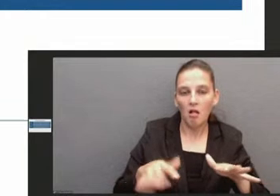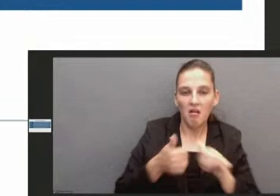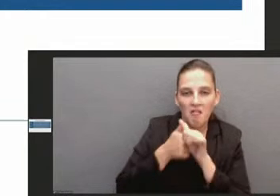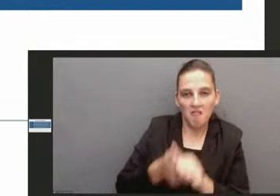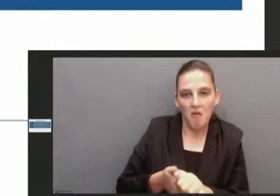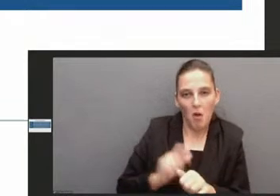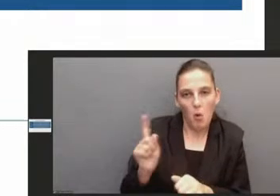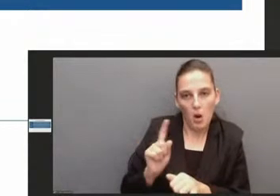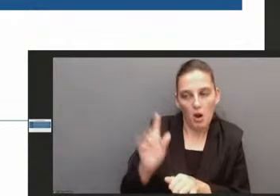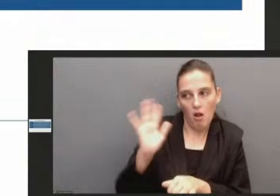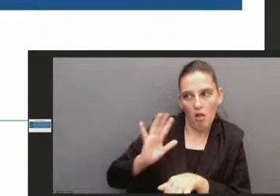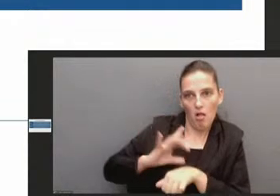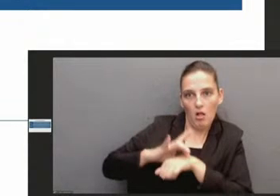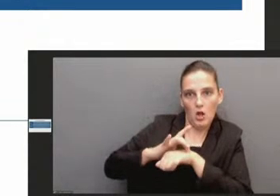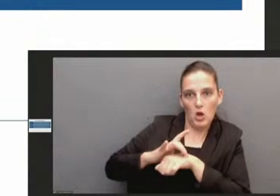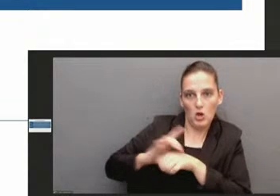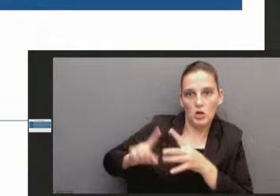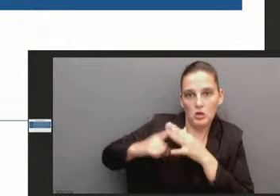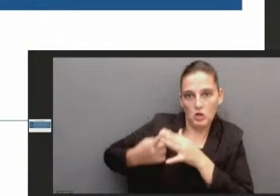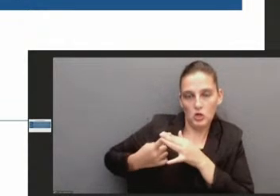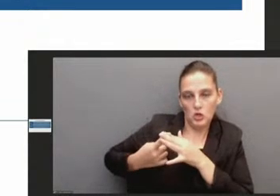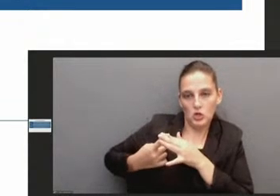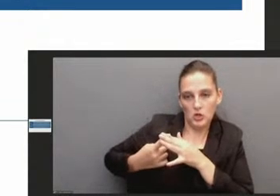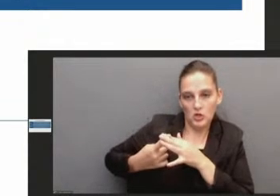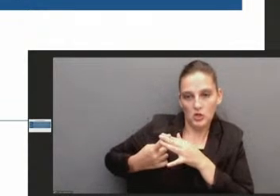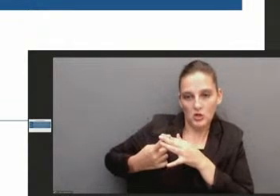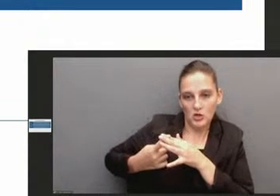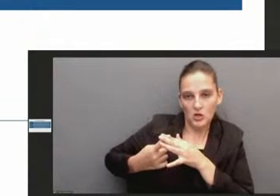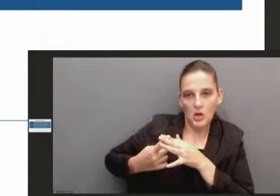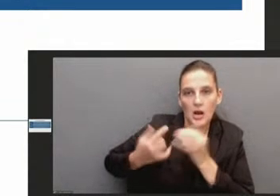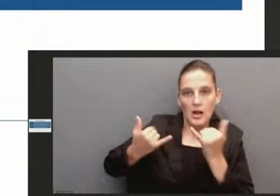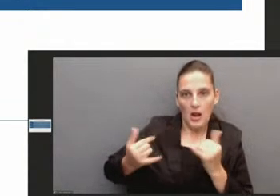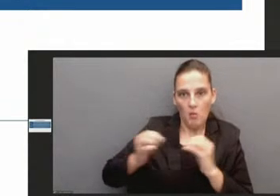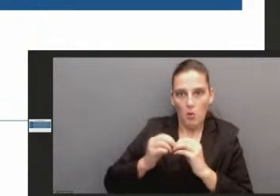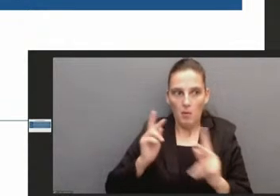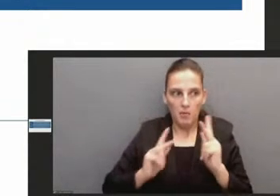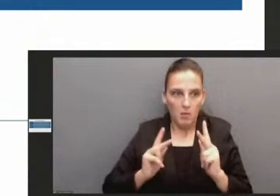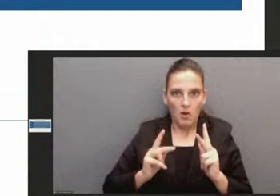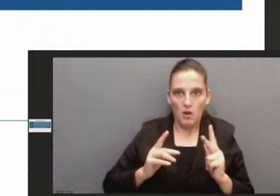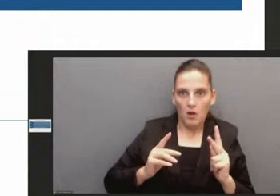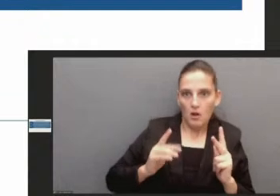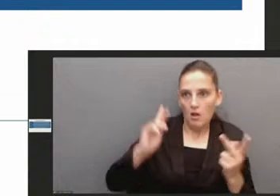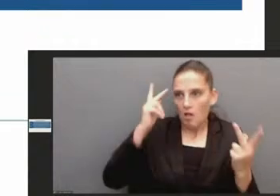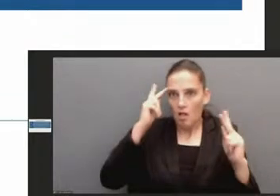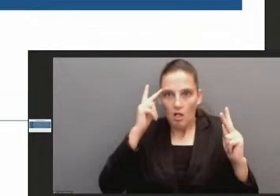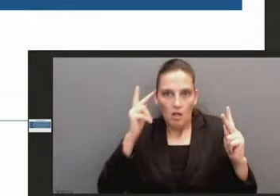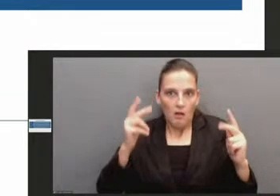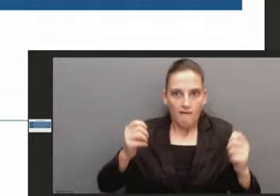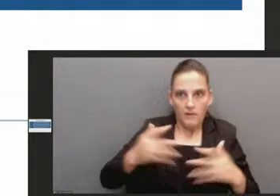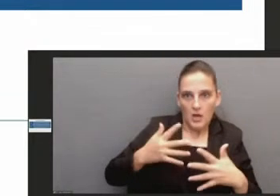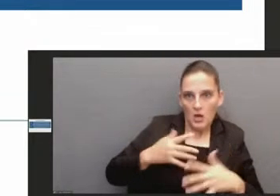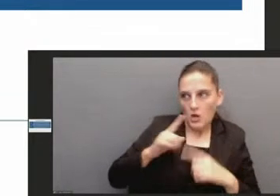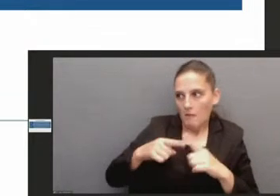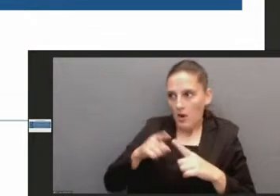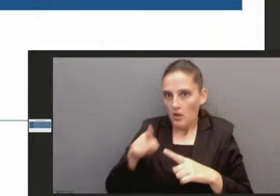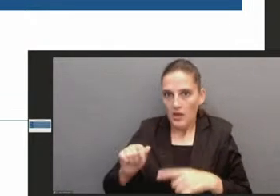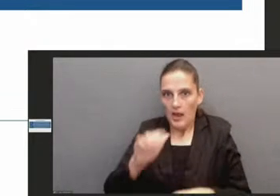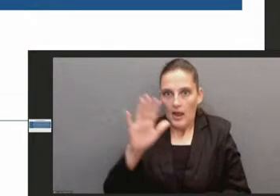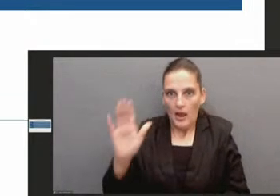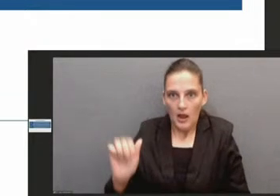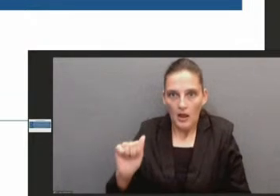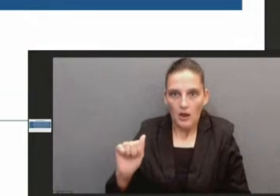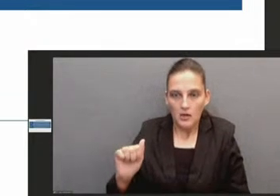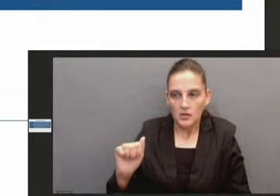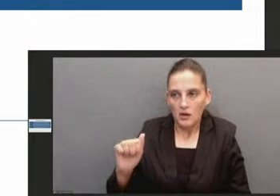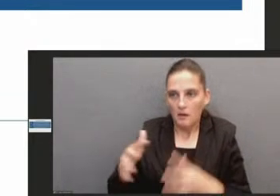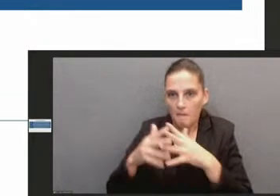origin have contributed to these unfounded fears and perpetuated stigma about Asian Americans and Pacific Islanders,